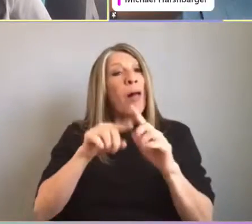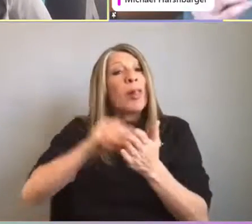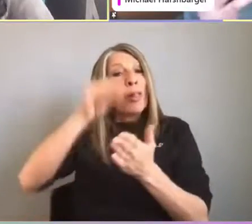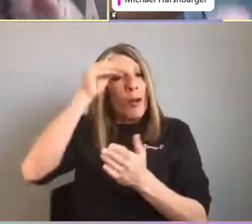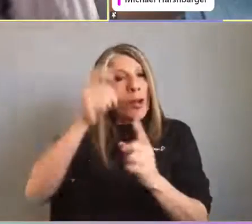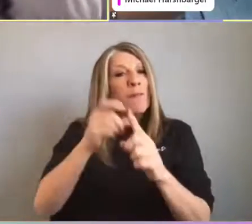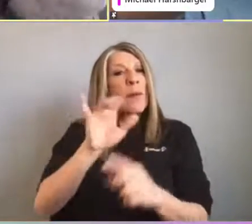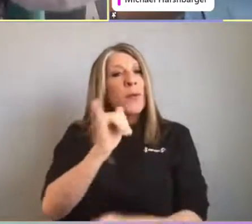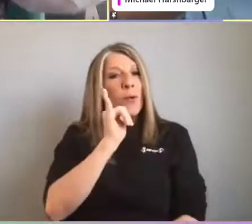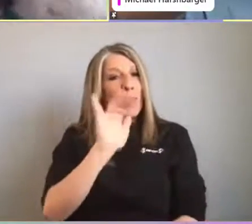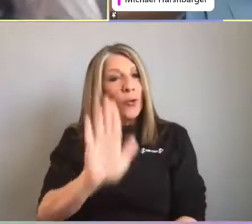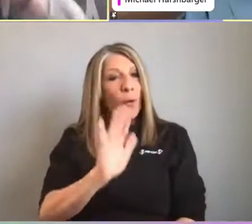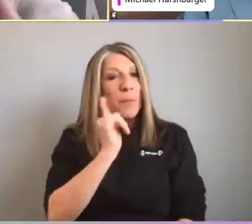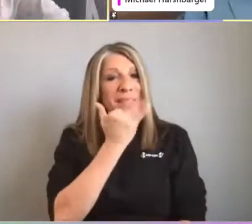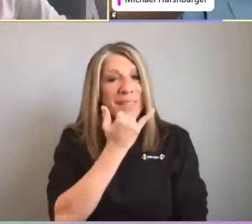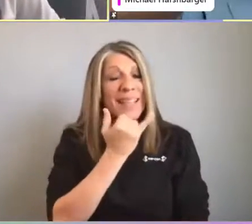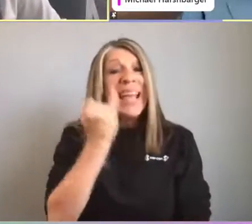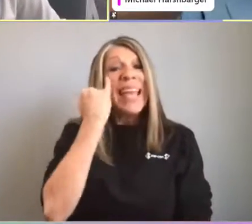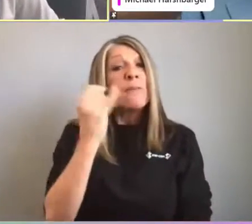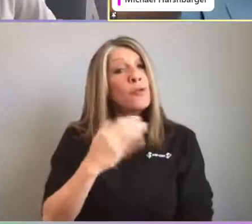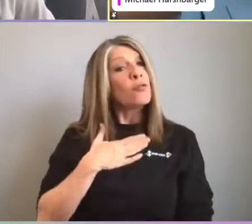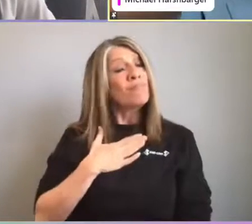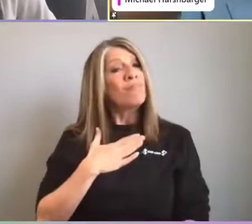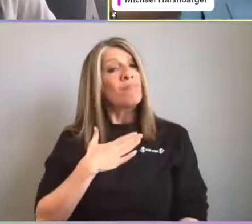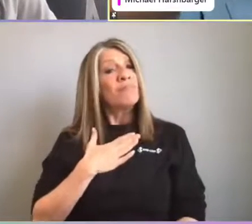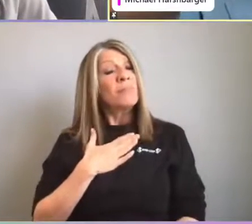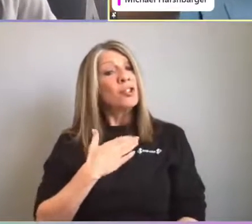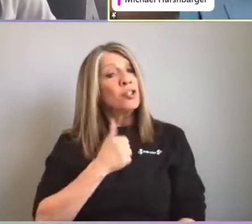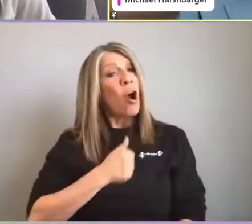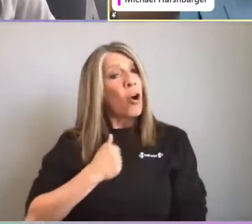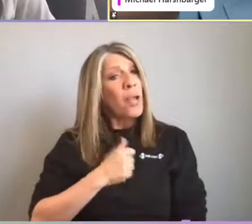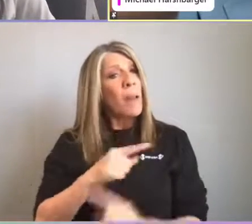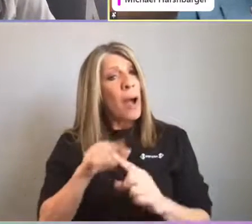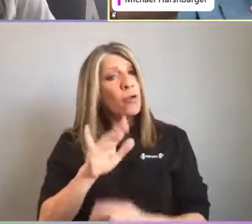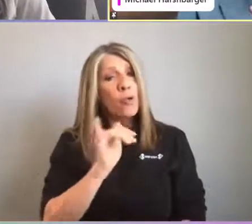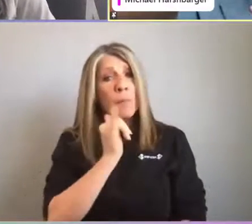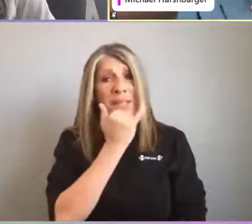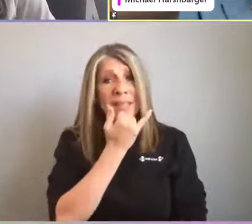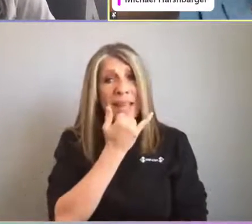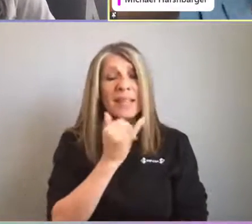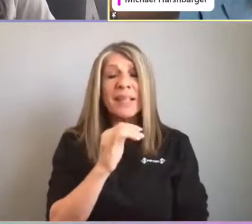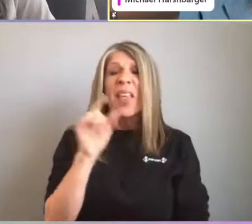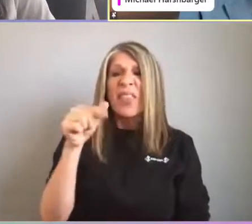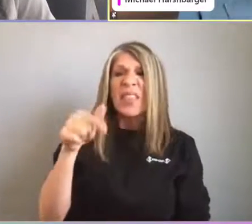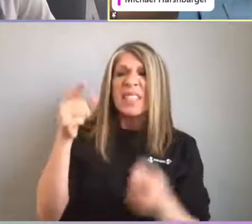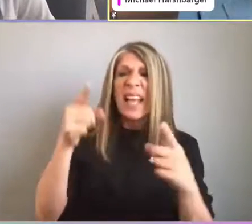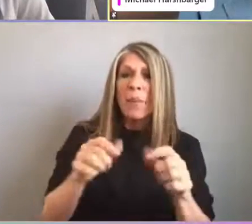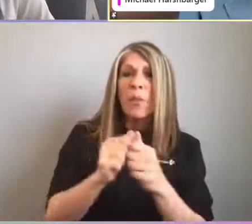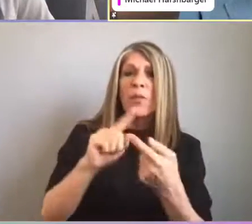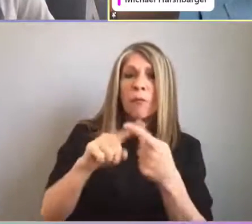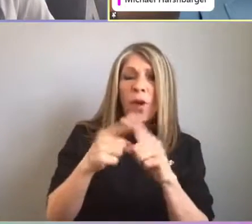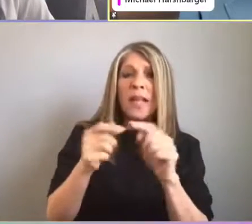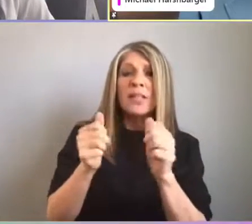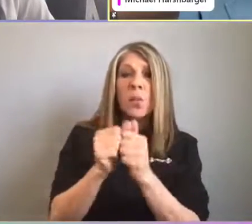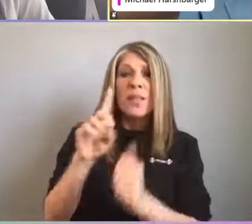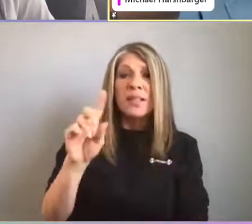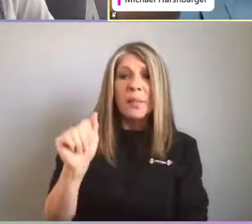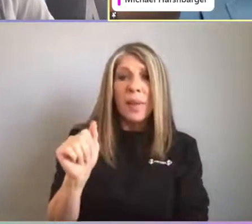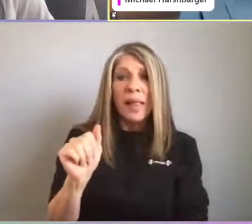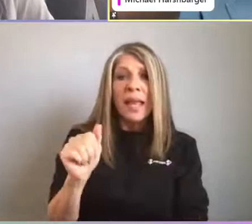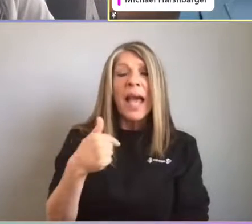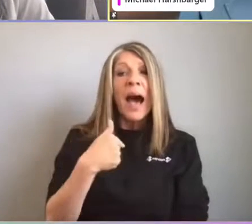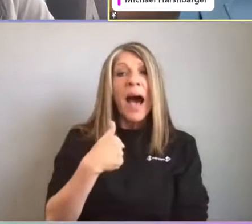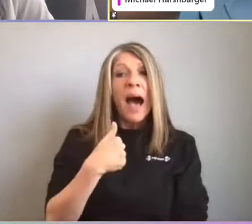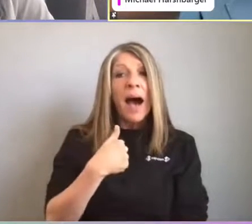you're genuinely sorry when you make a mistake and say, and I've had this with friends with disabilities of I've